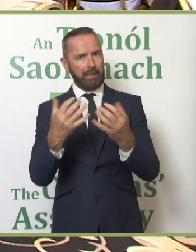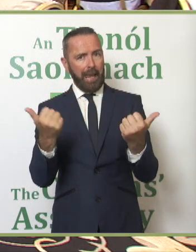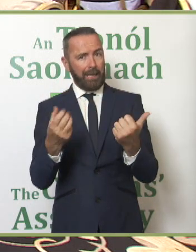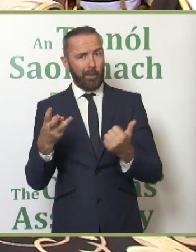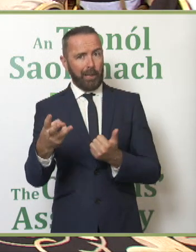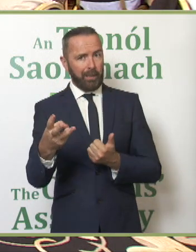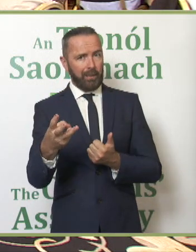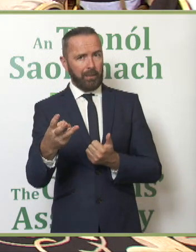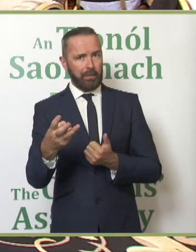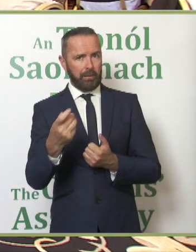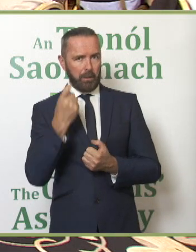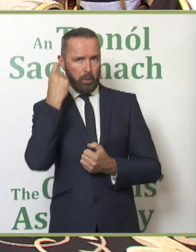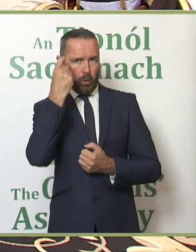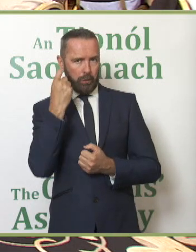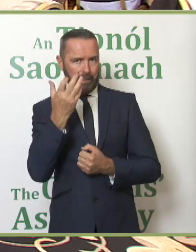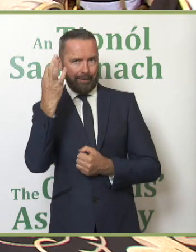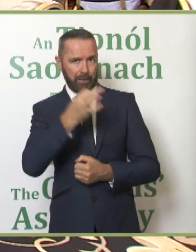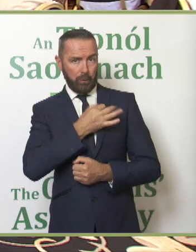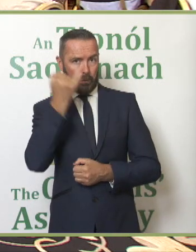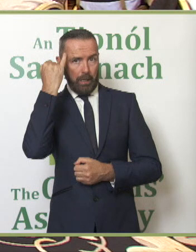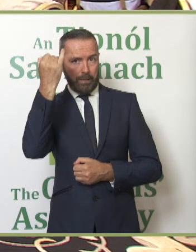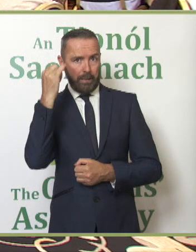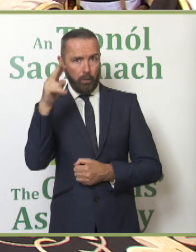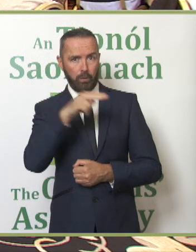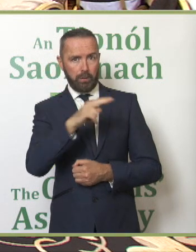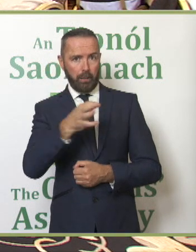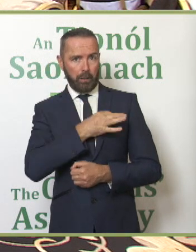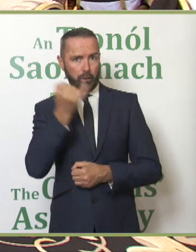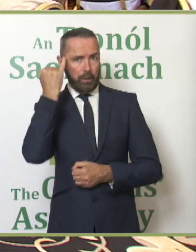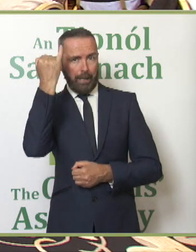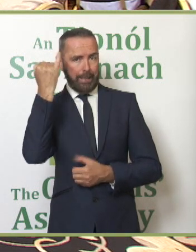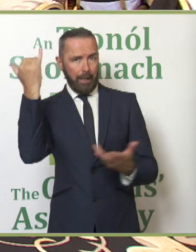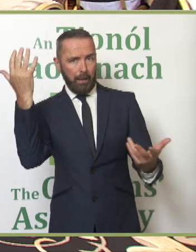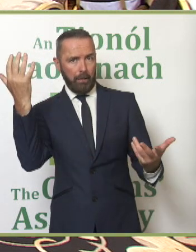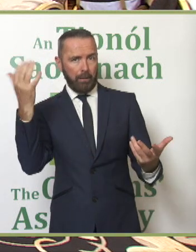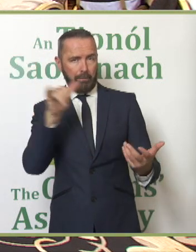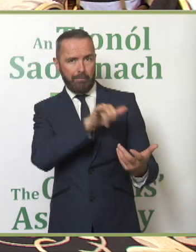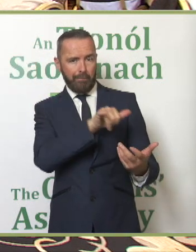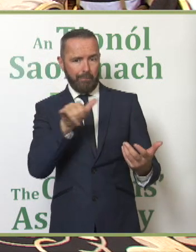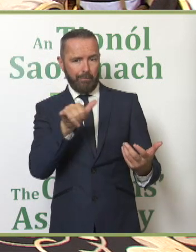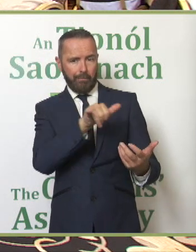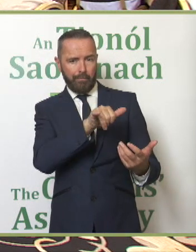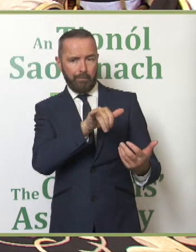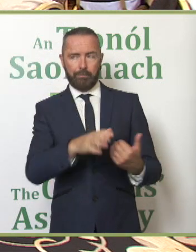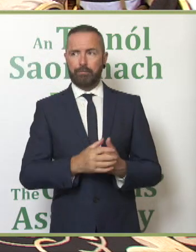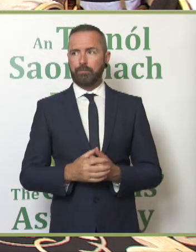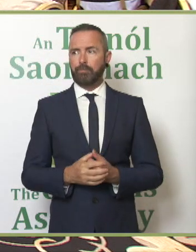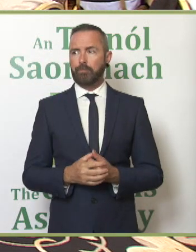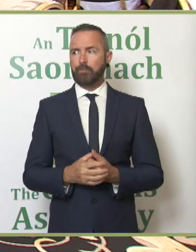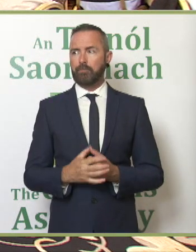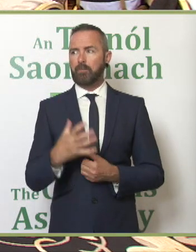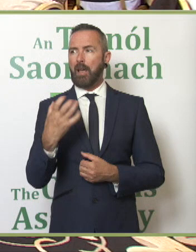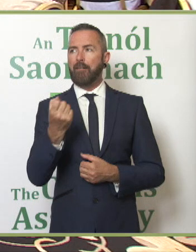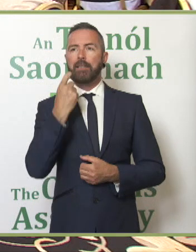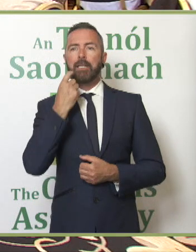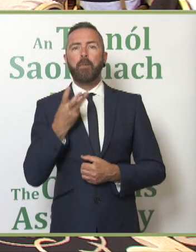they actually a good idea or not a good idea? And there's a kind of